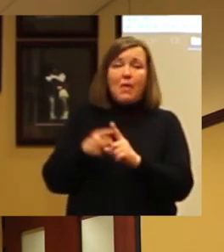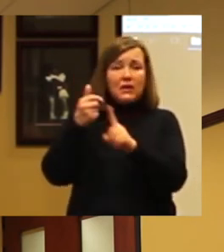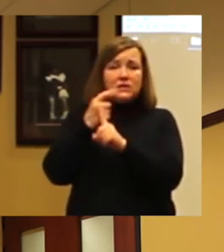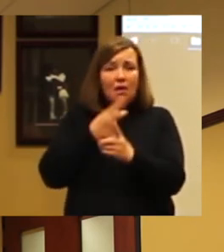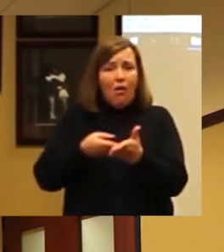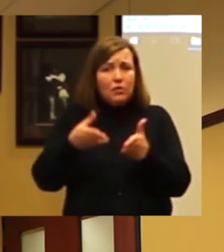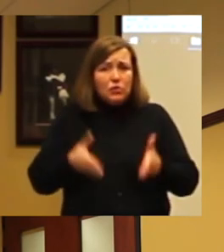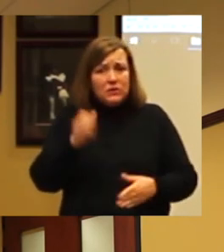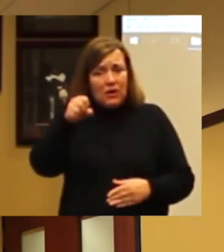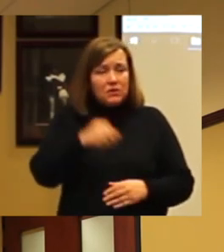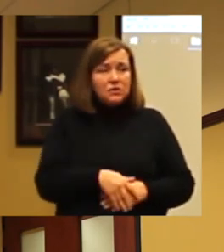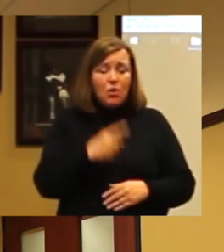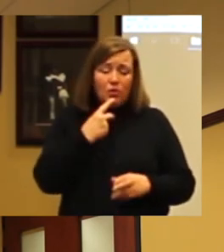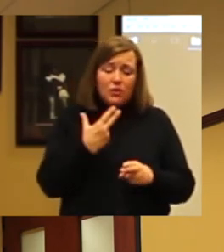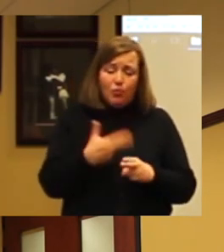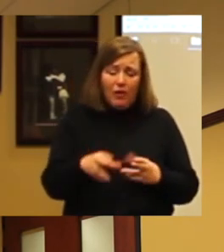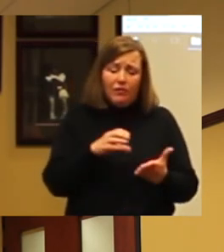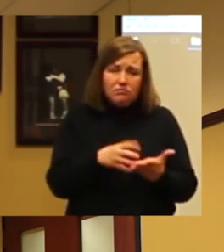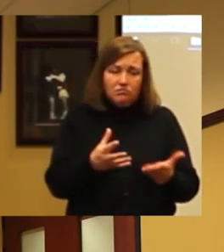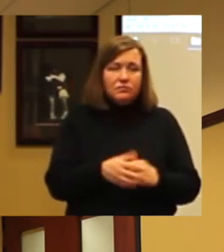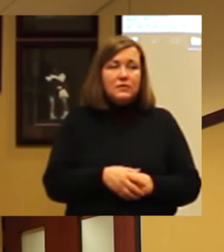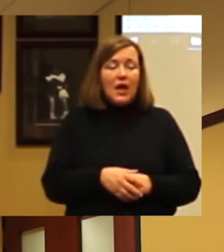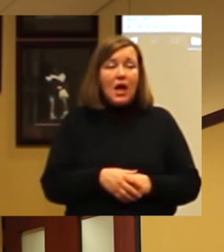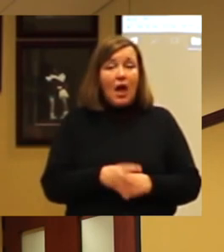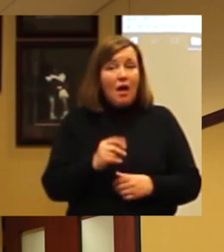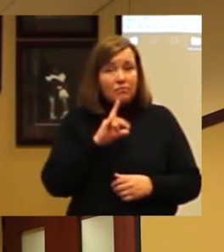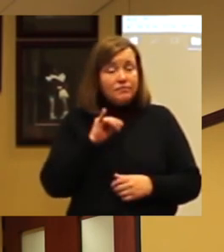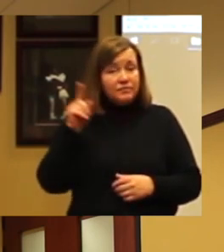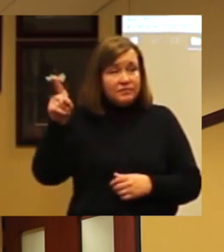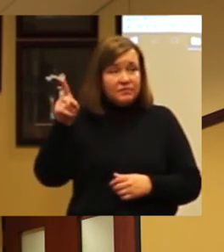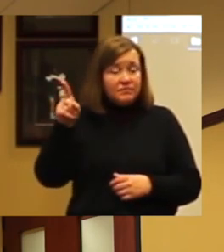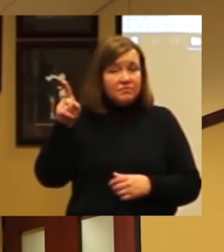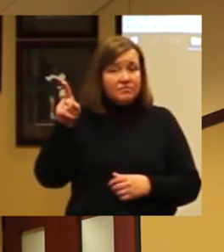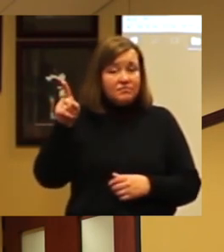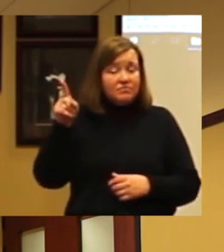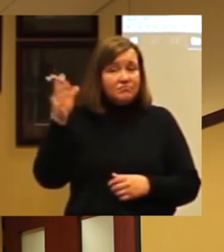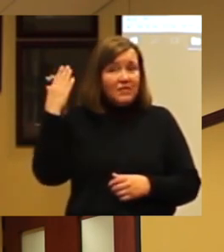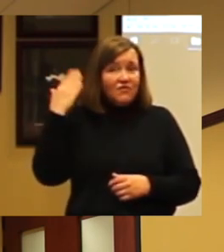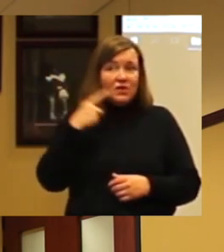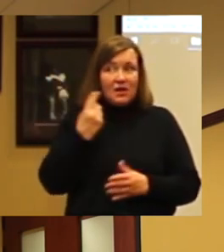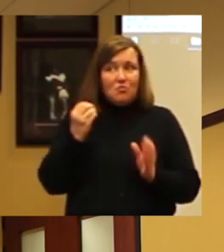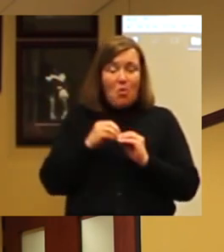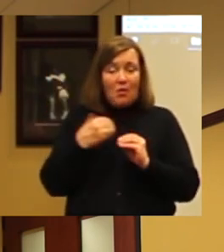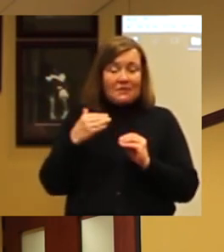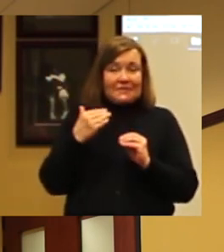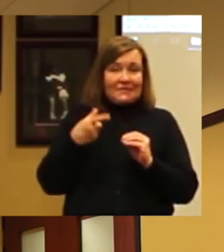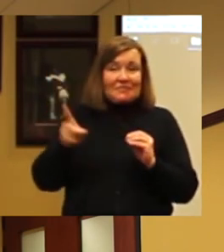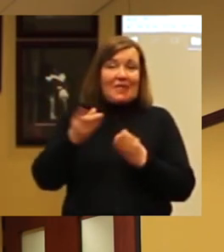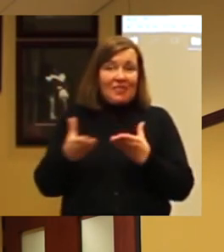So it was brief, and he has said much stronger things at other occasions, even in Cuba.